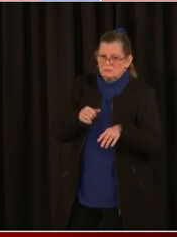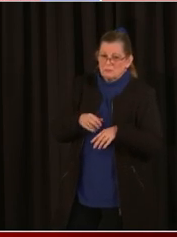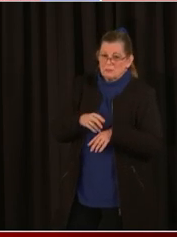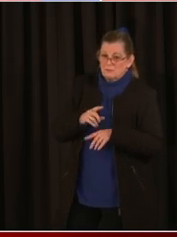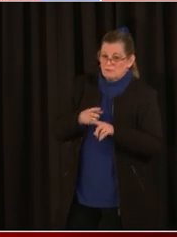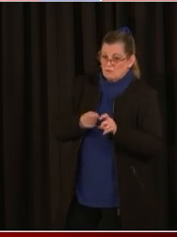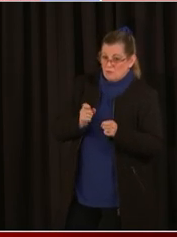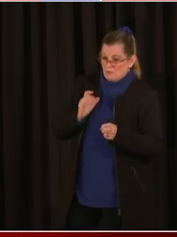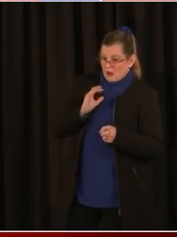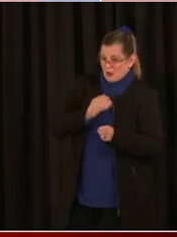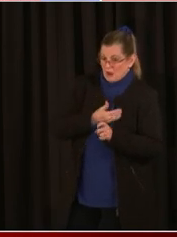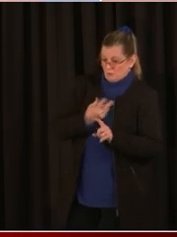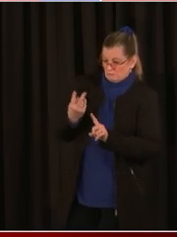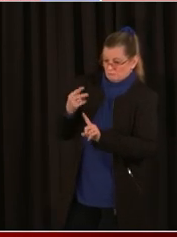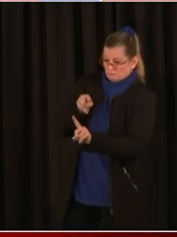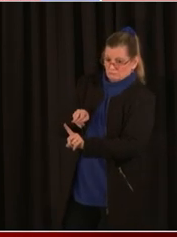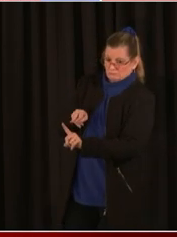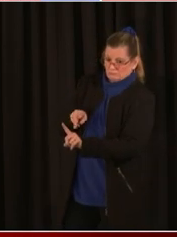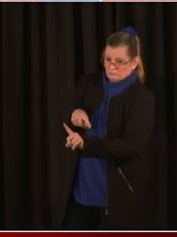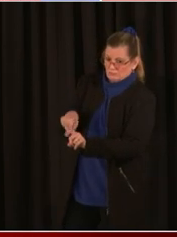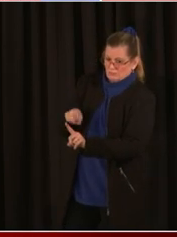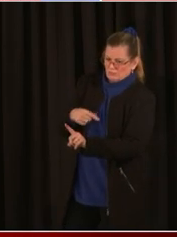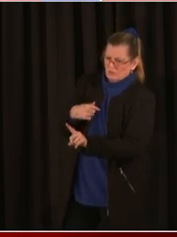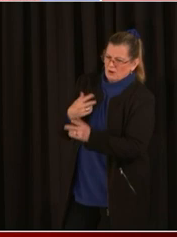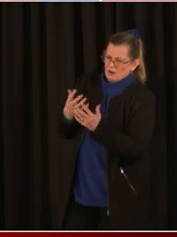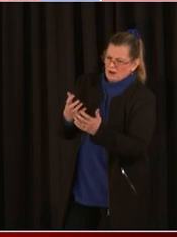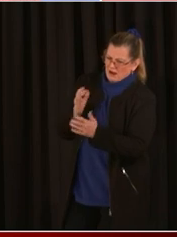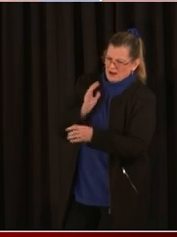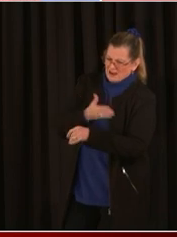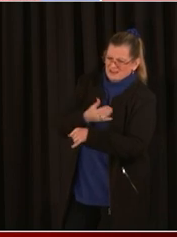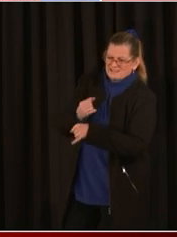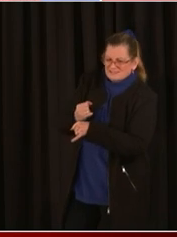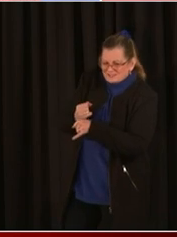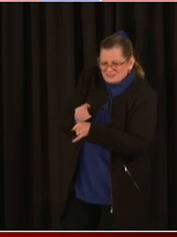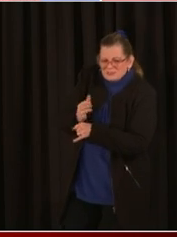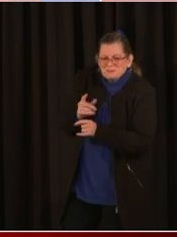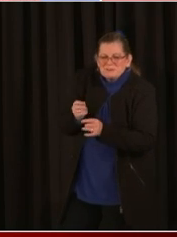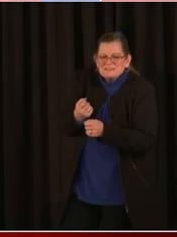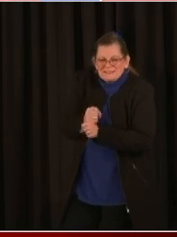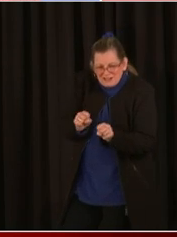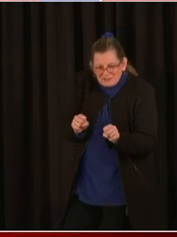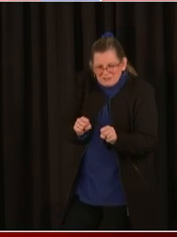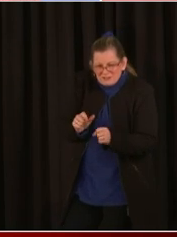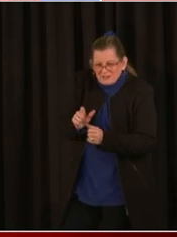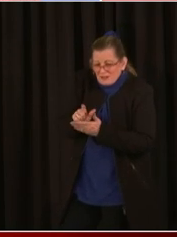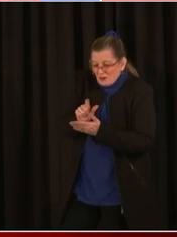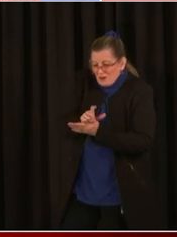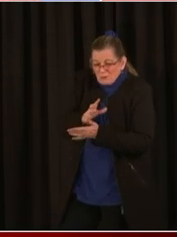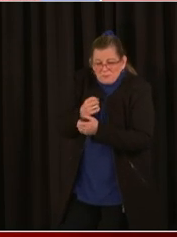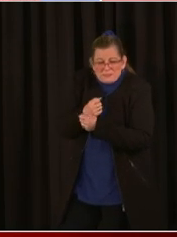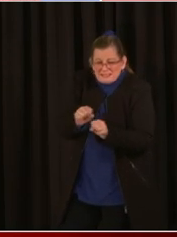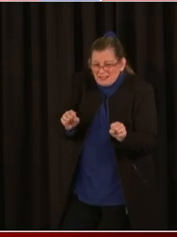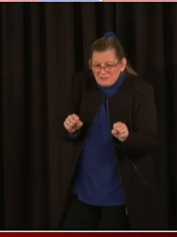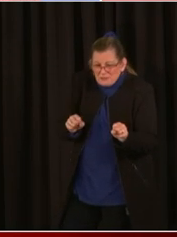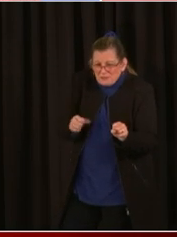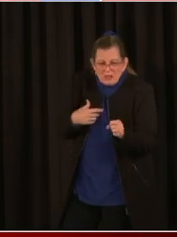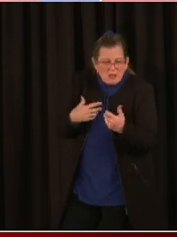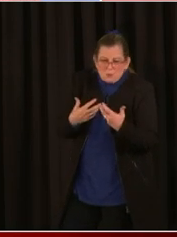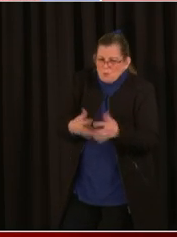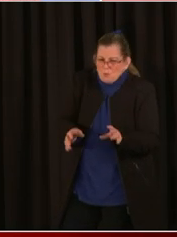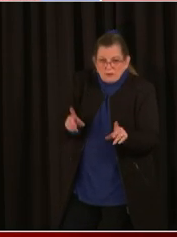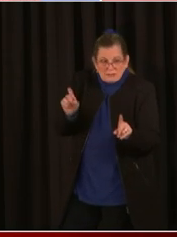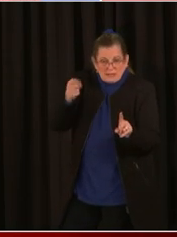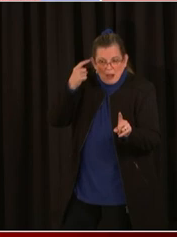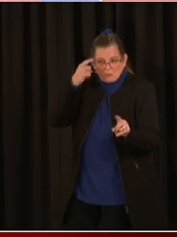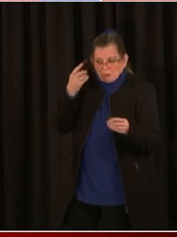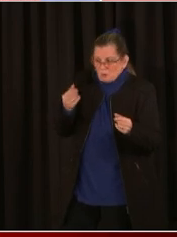city is obviously we want our institutions to be safe. We want our lawmakers to be safe, but we don't want the Capitol grounds